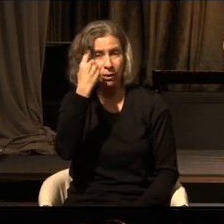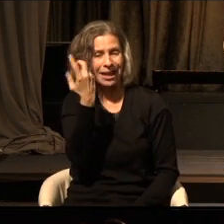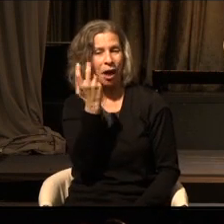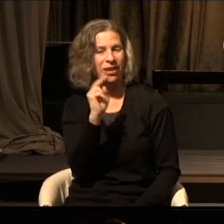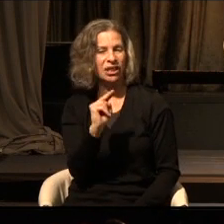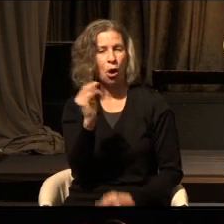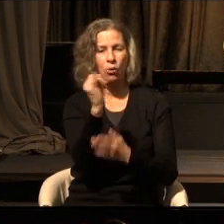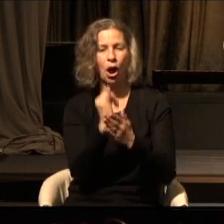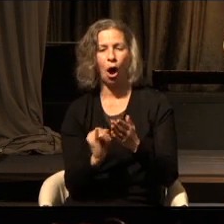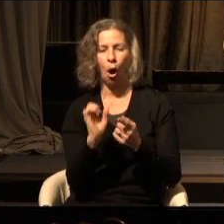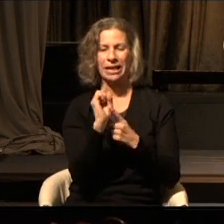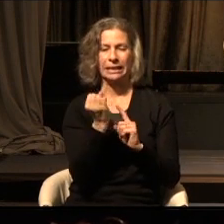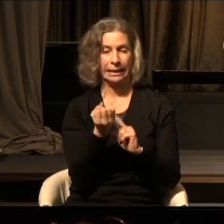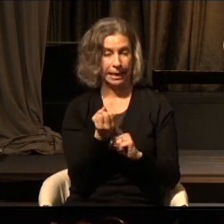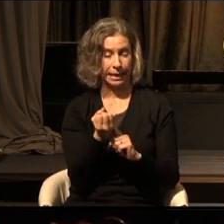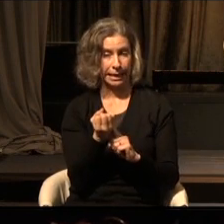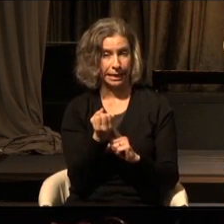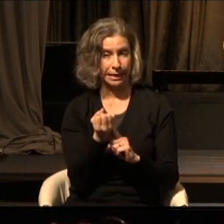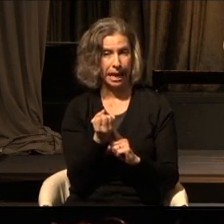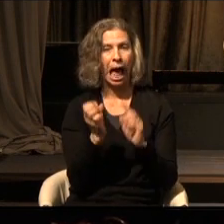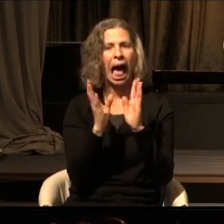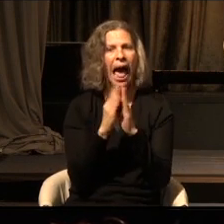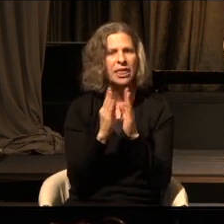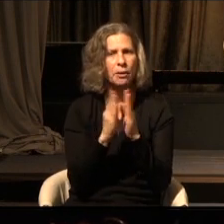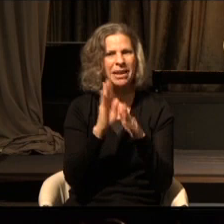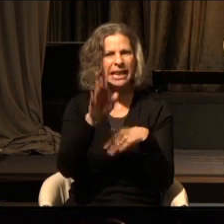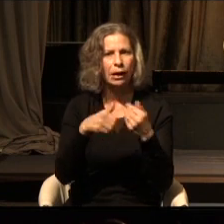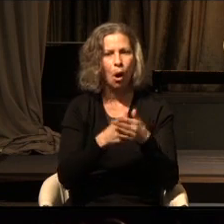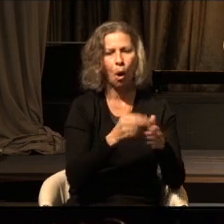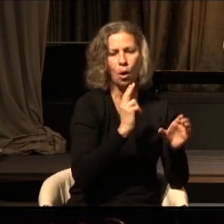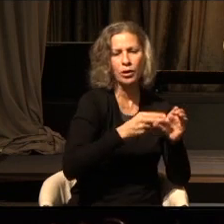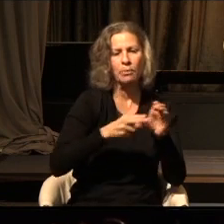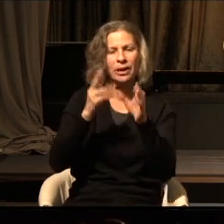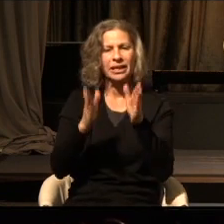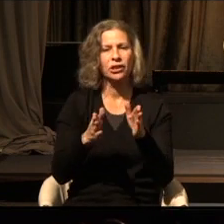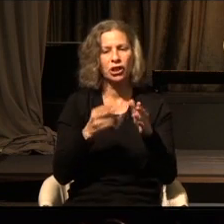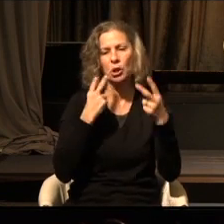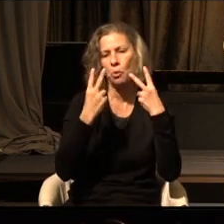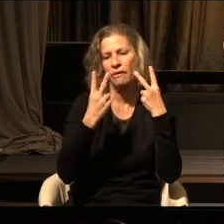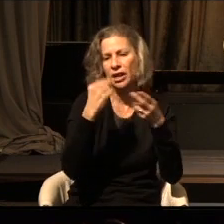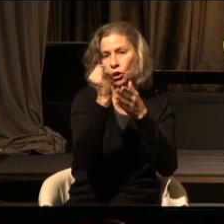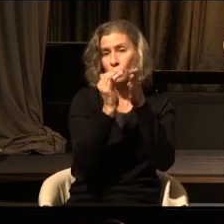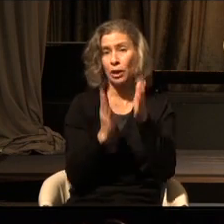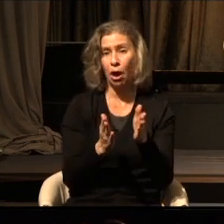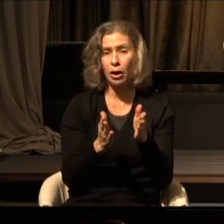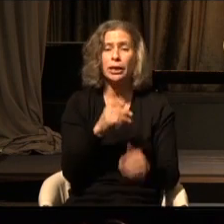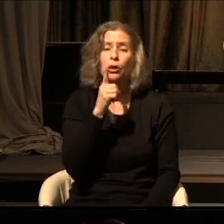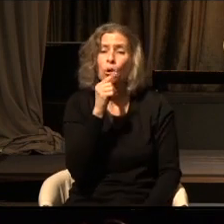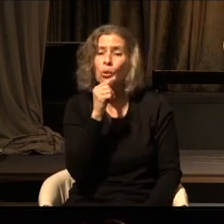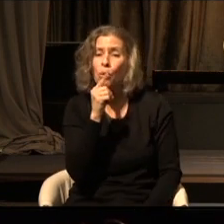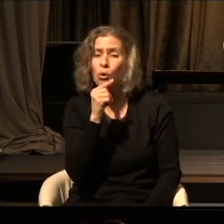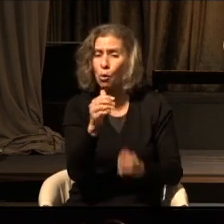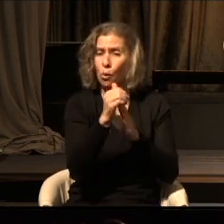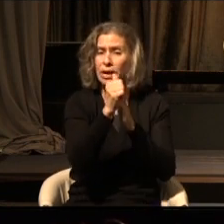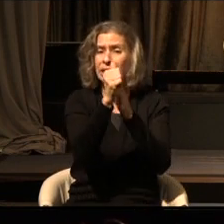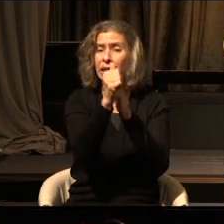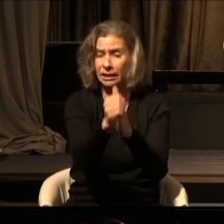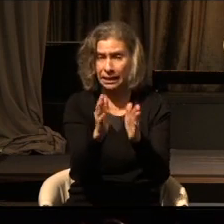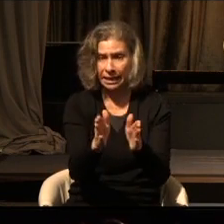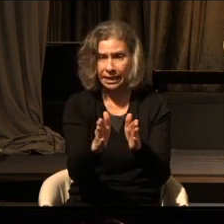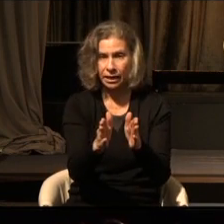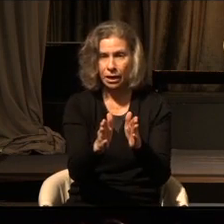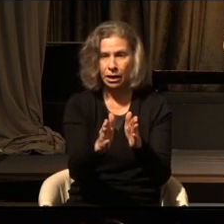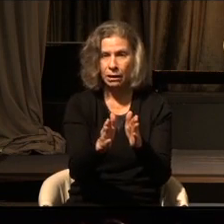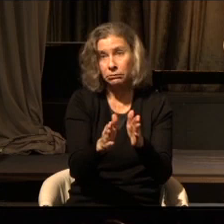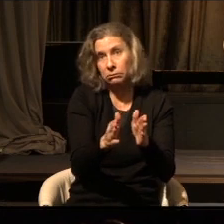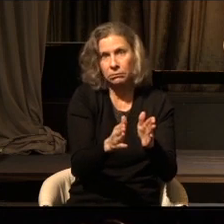art scene. At this particular meeting, all of the participants were visual artists, and when asked about who is an arts leader, only other visual